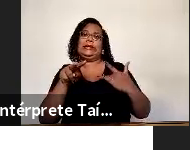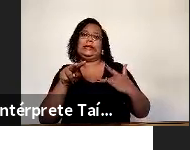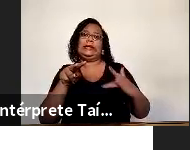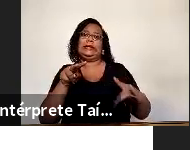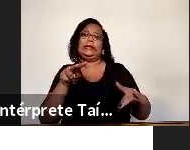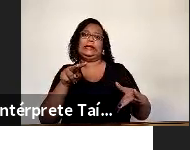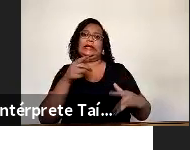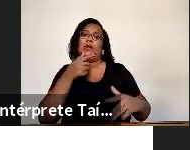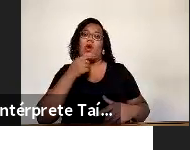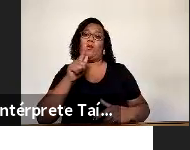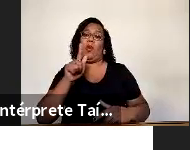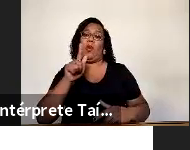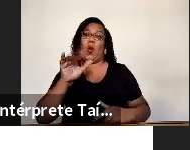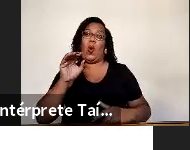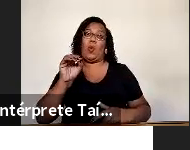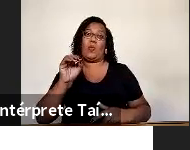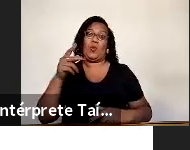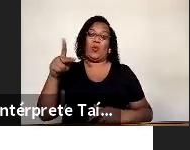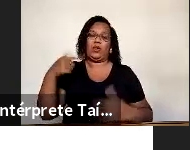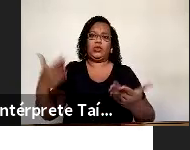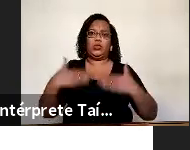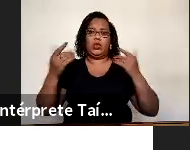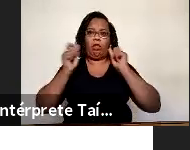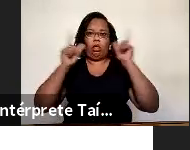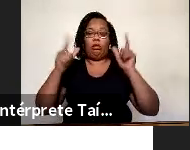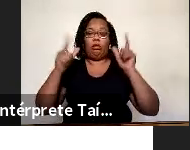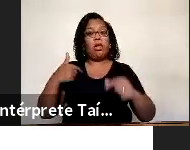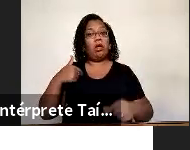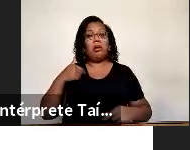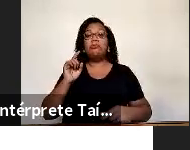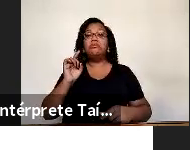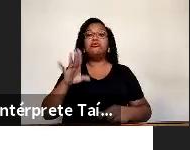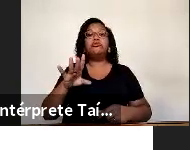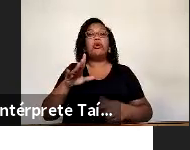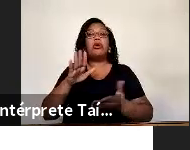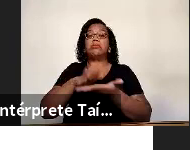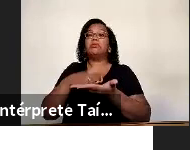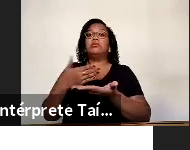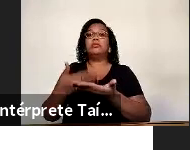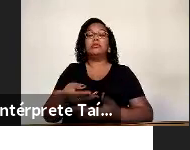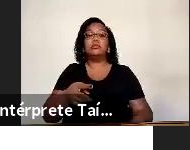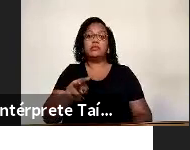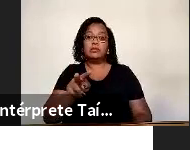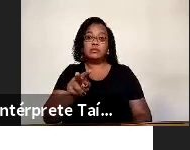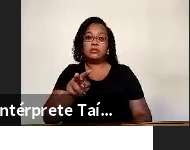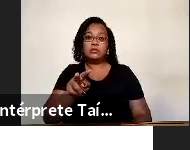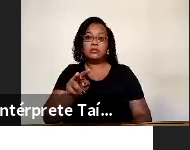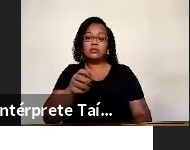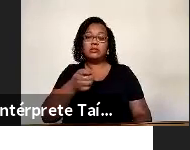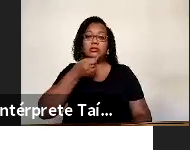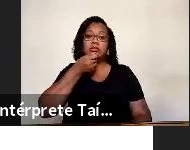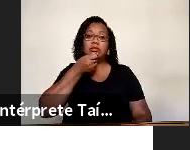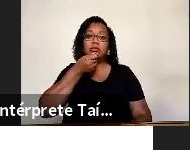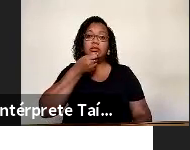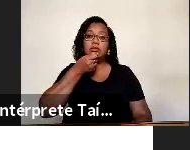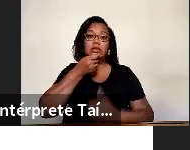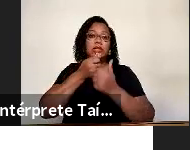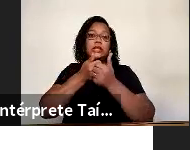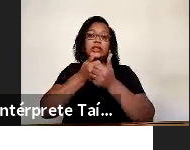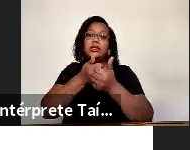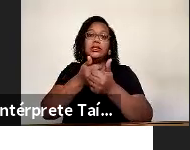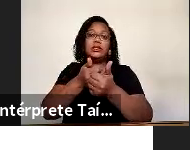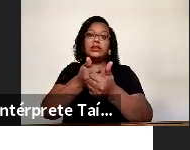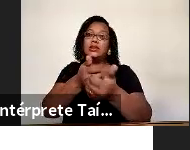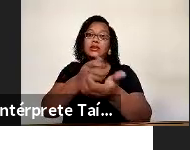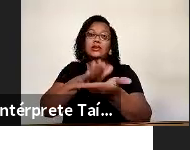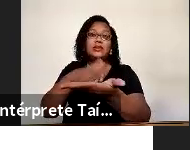only thing I have to do, as any interpreter has to do, is just follow and interpret what is being said on stage. So to me,